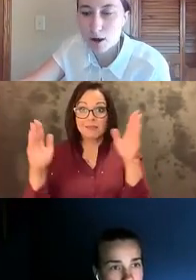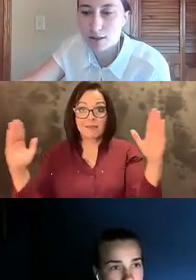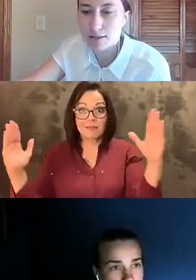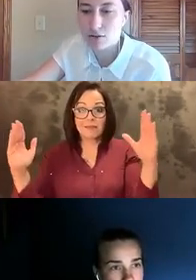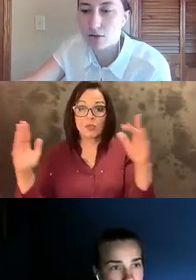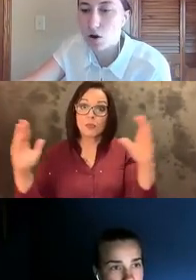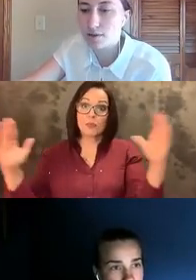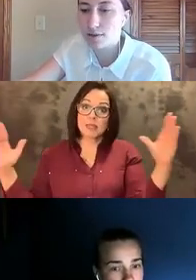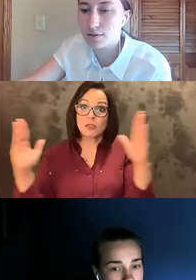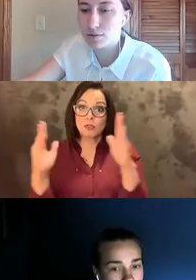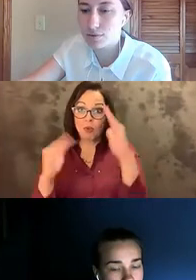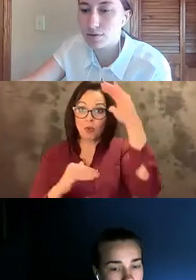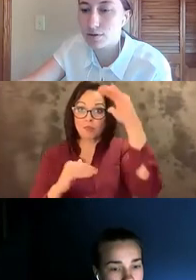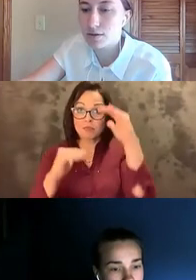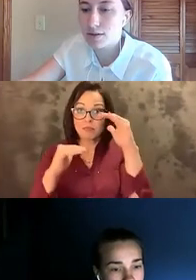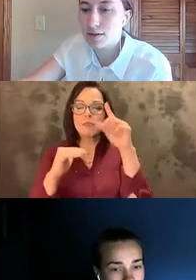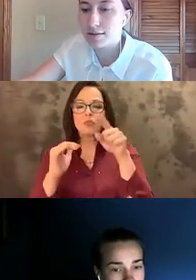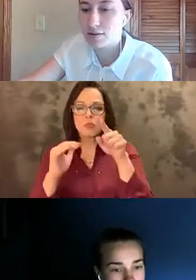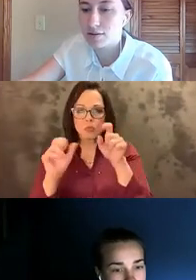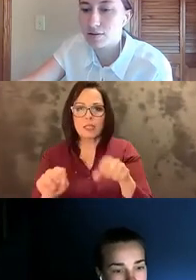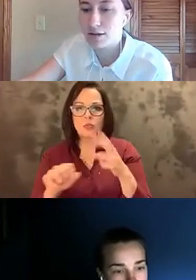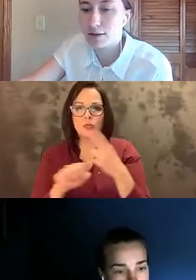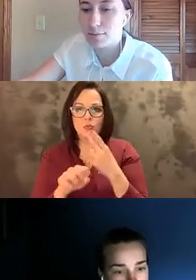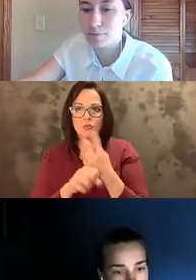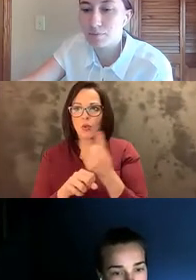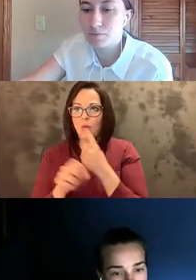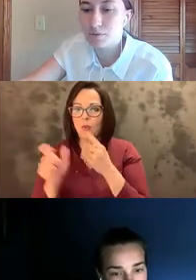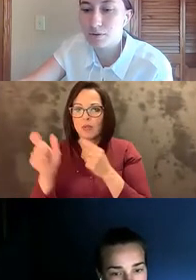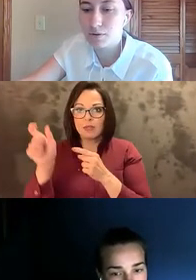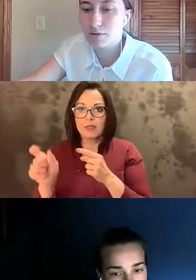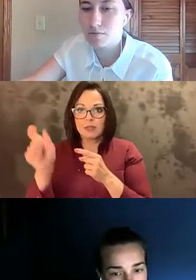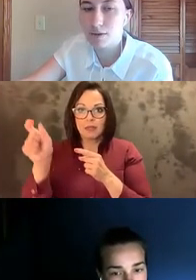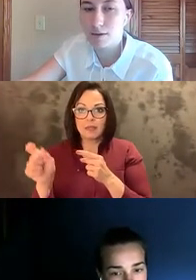or too small. And you can always use these little